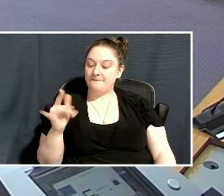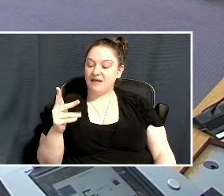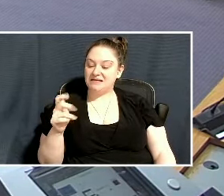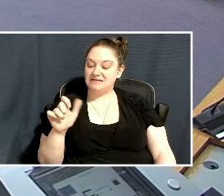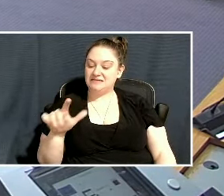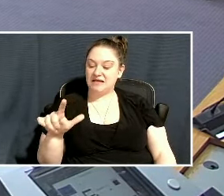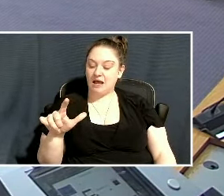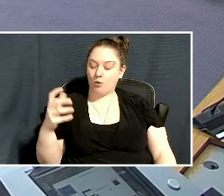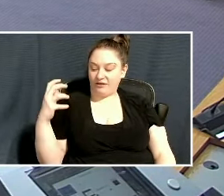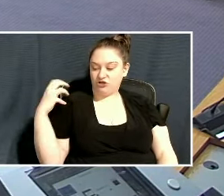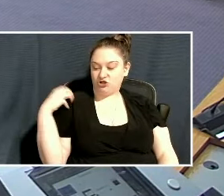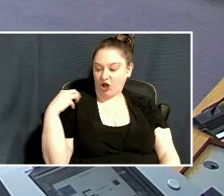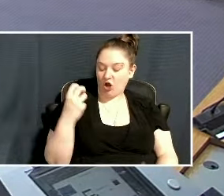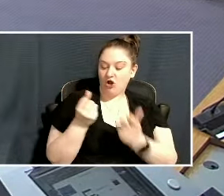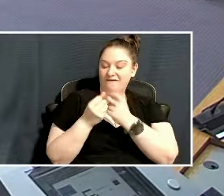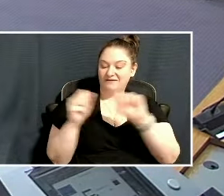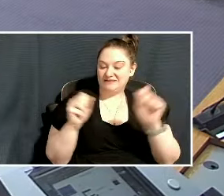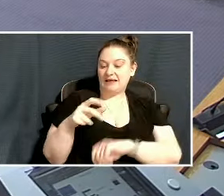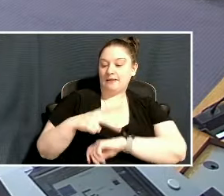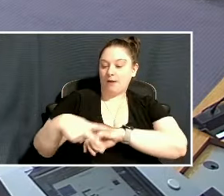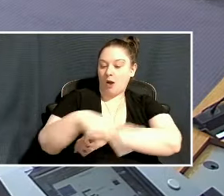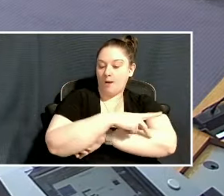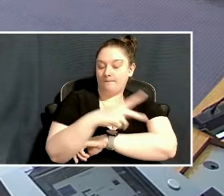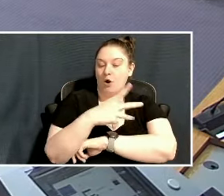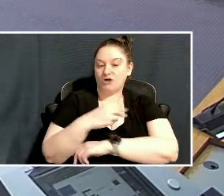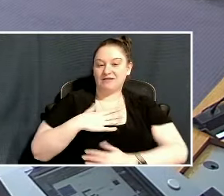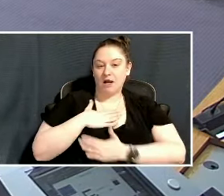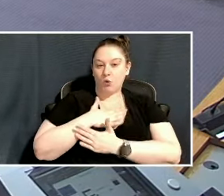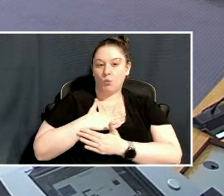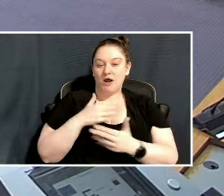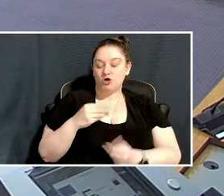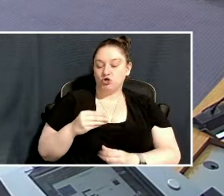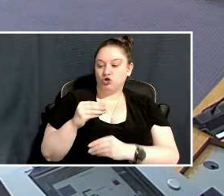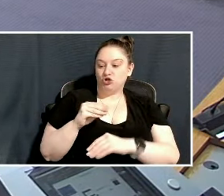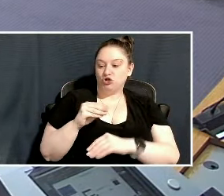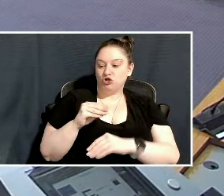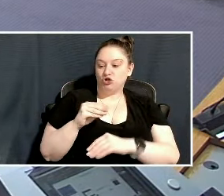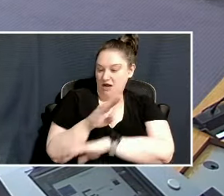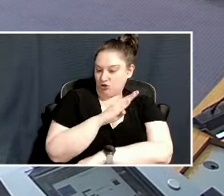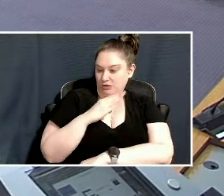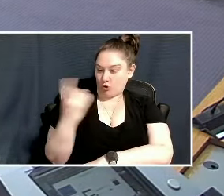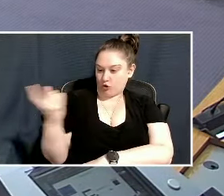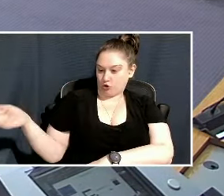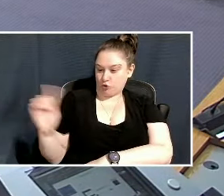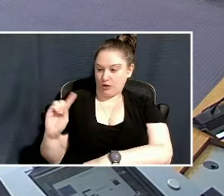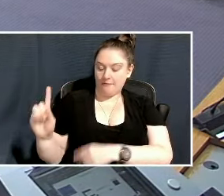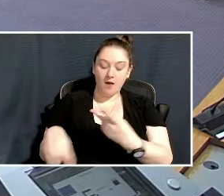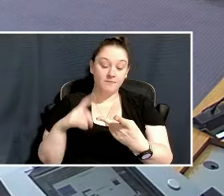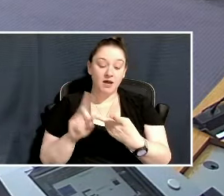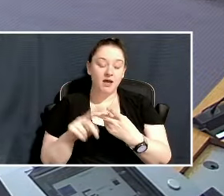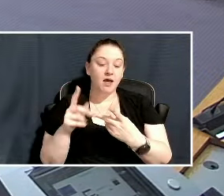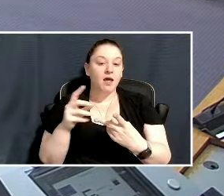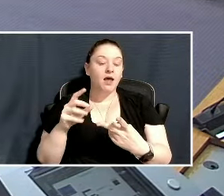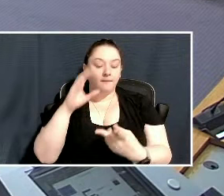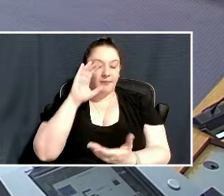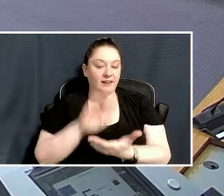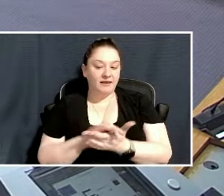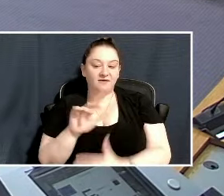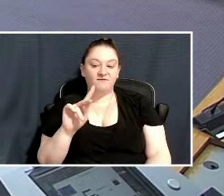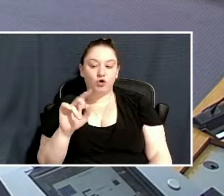Salem Parks and Recreation Advisory Board, to come on up. And I believe is Kristen